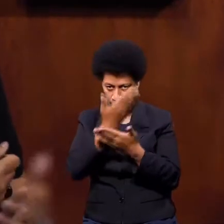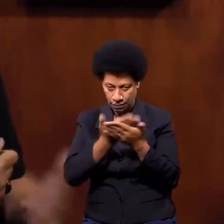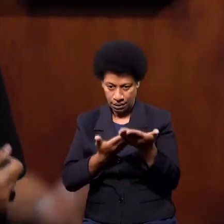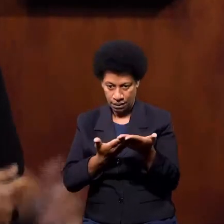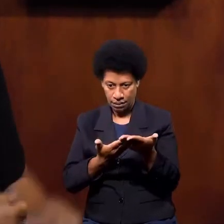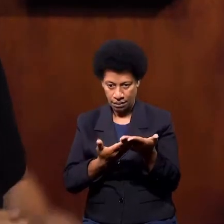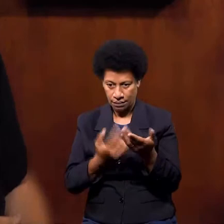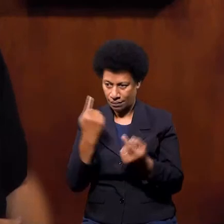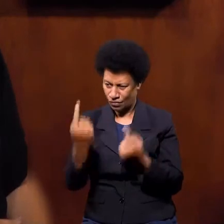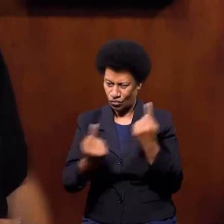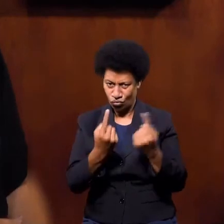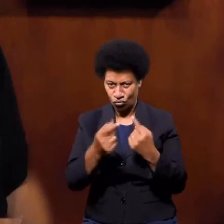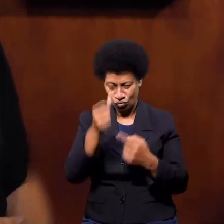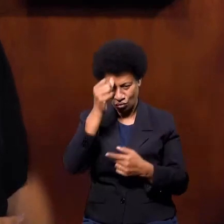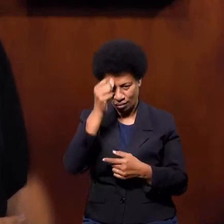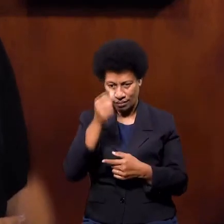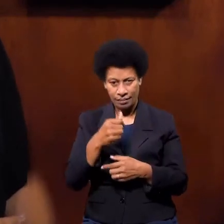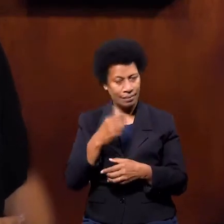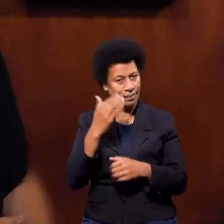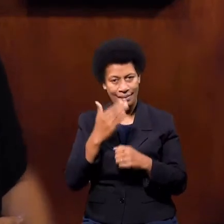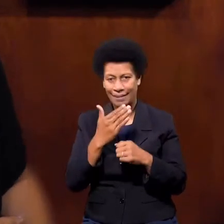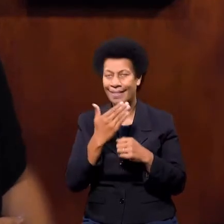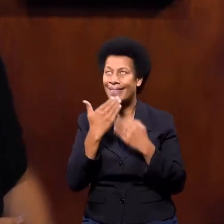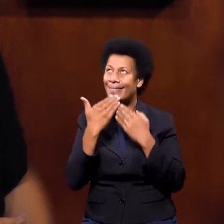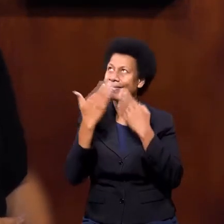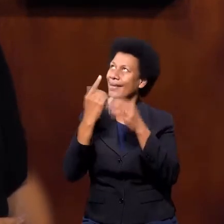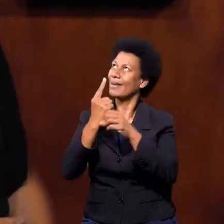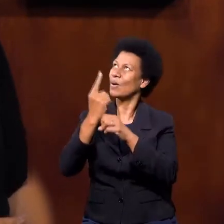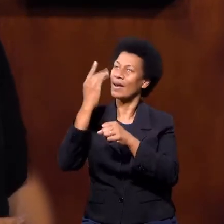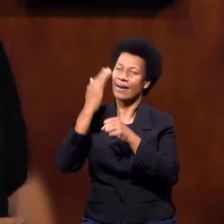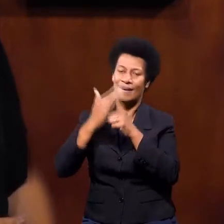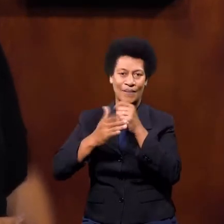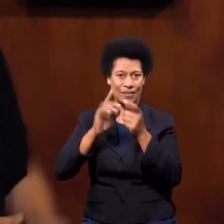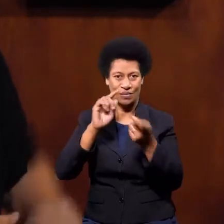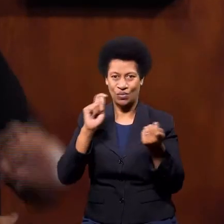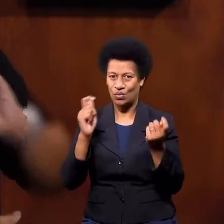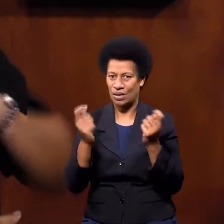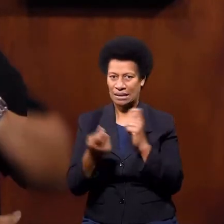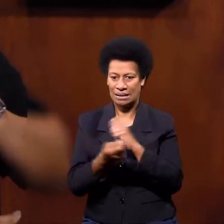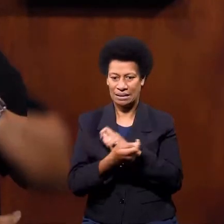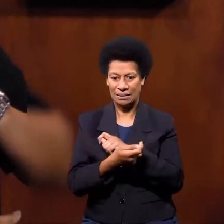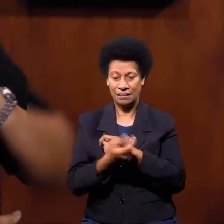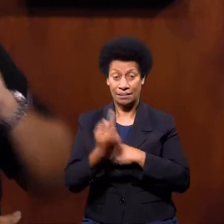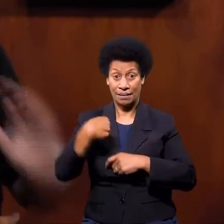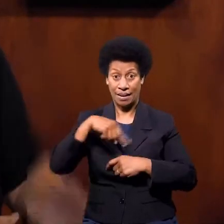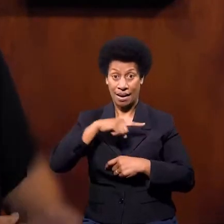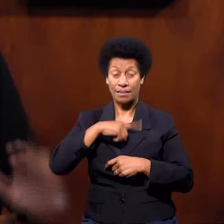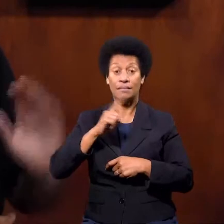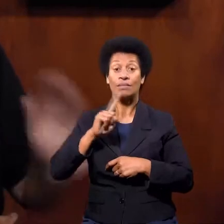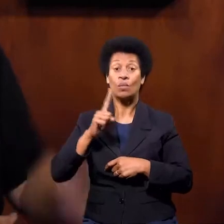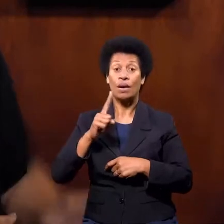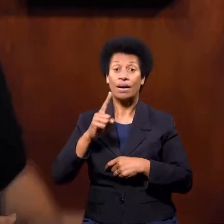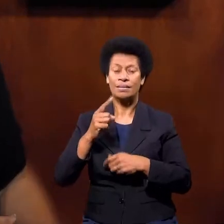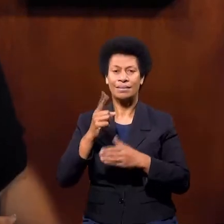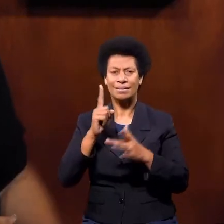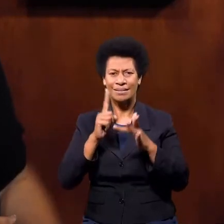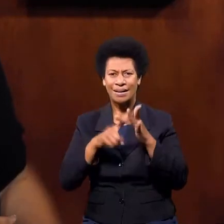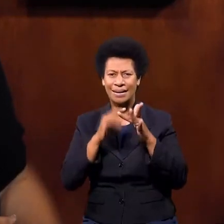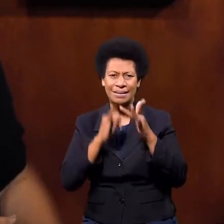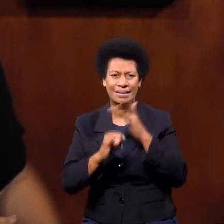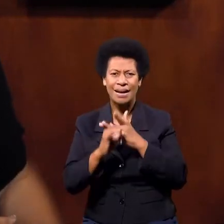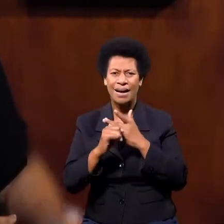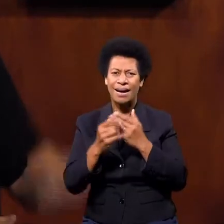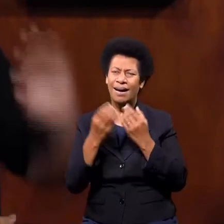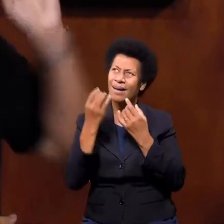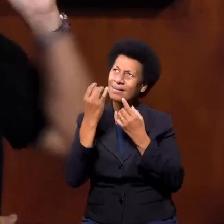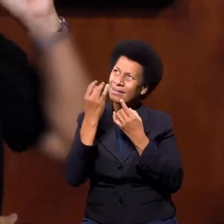the experiences that we each know. And I thank God that He never changes. And we are informed way in advance from Isaiah